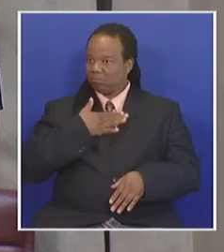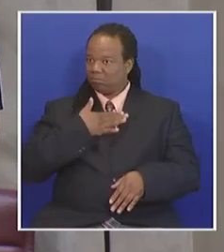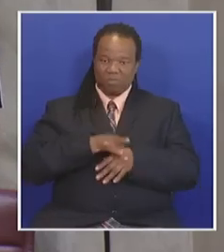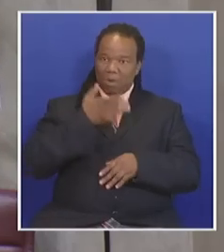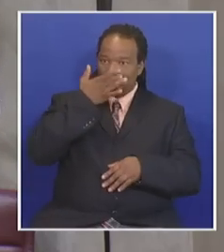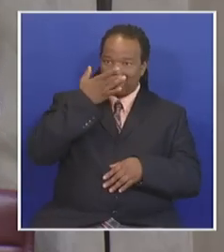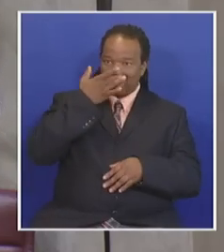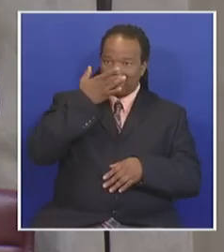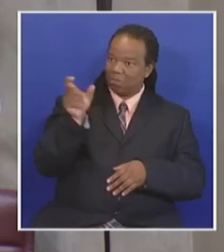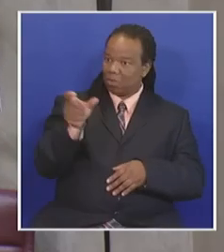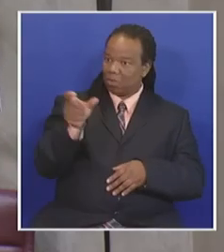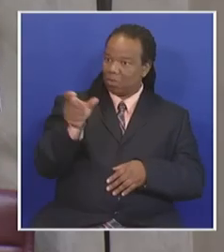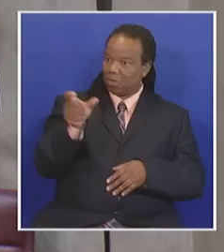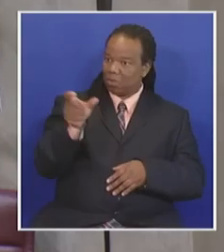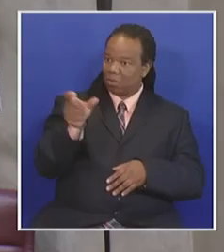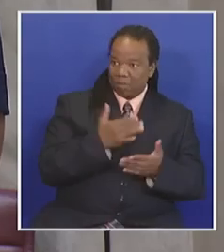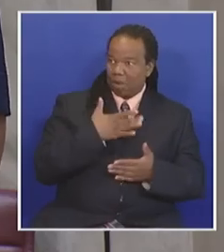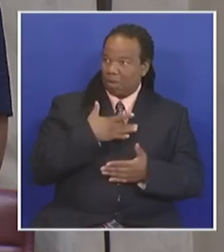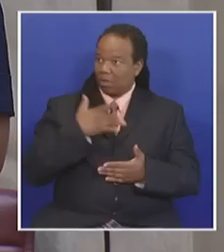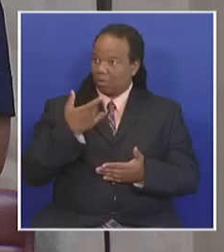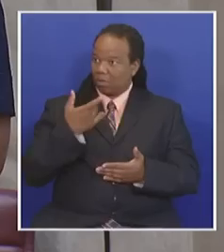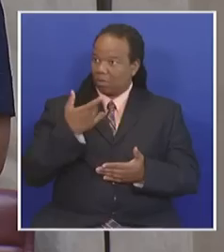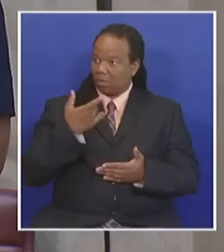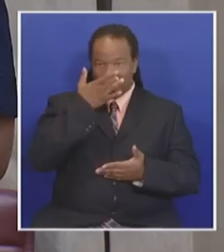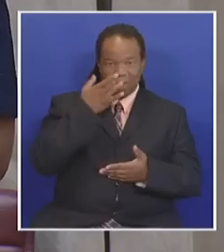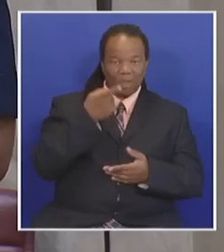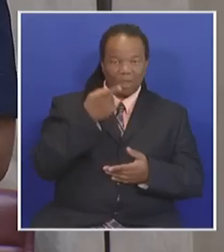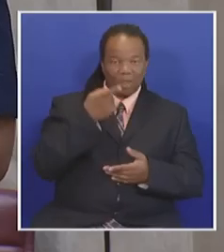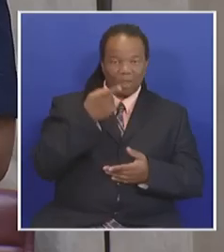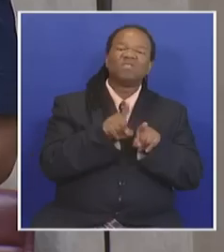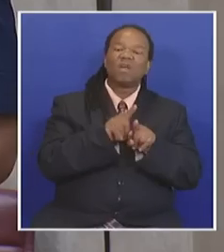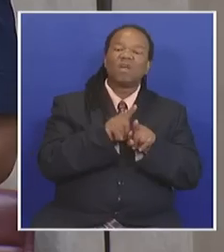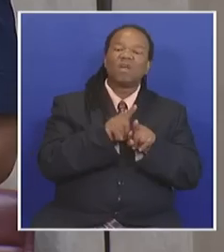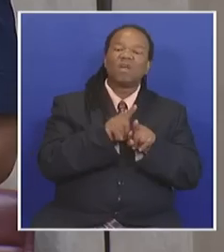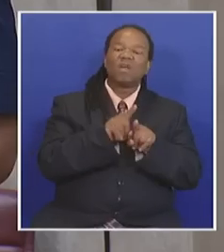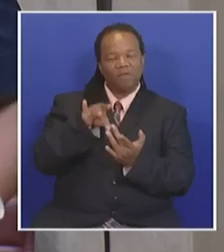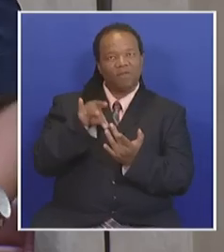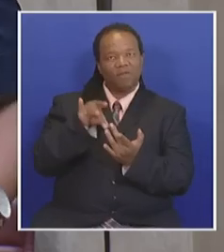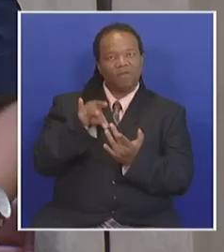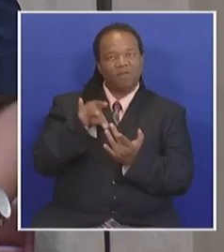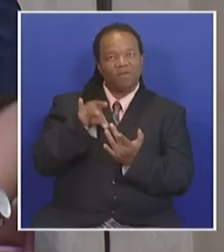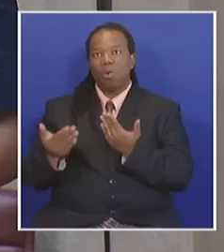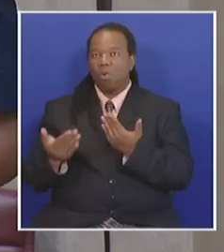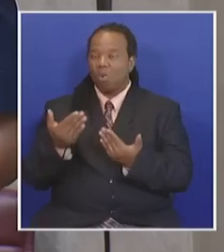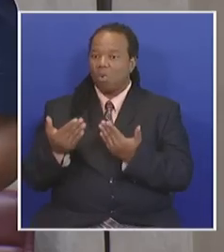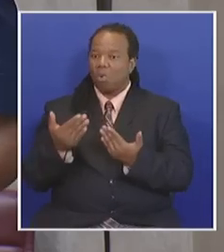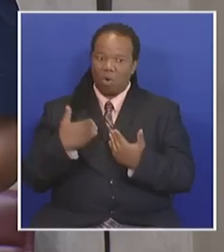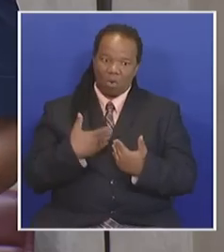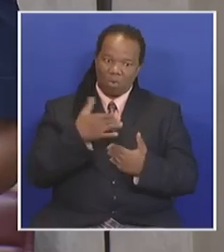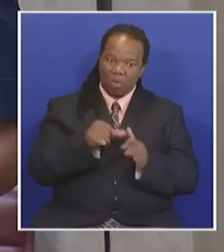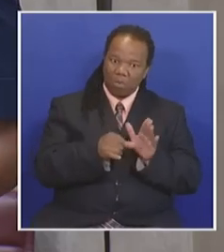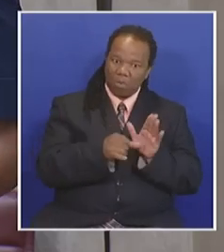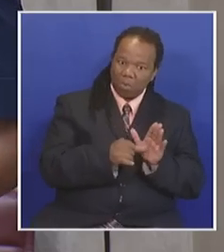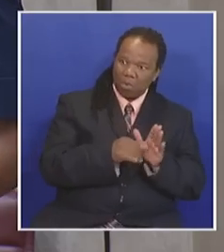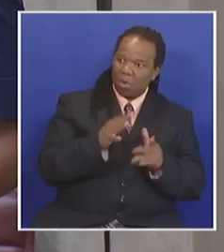of people and some others, similar to their preferences for one sort of food over another. The